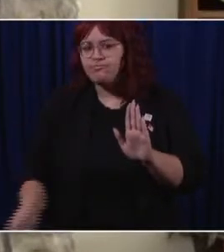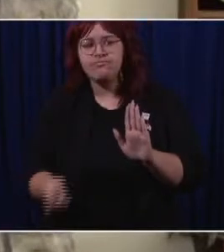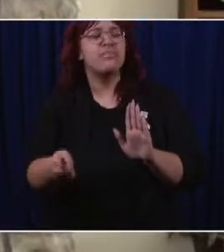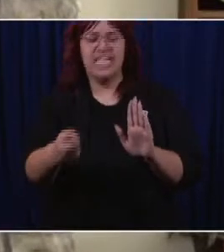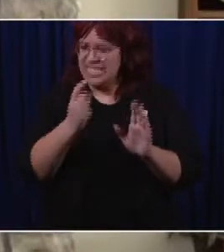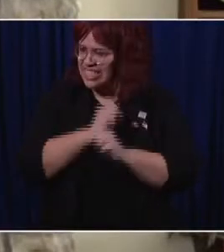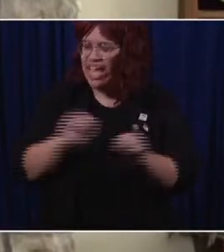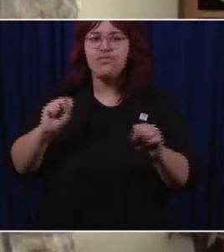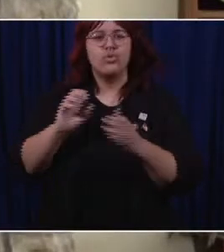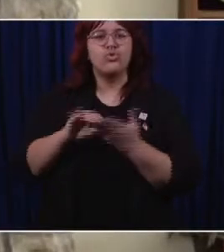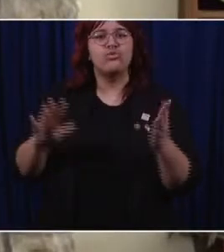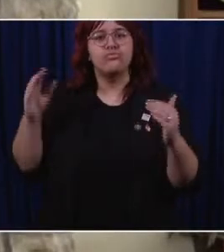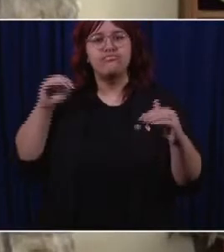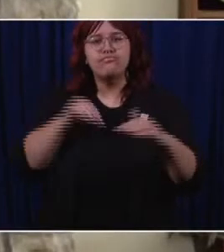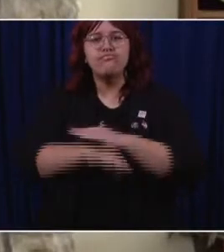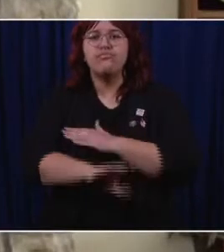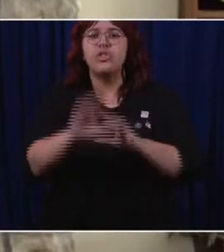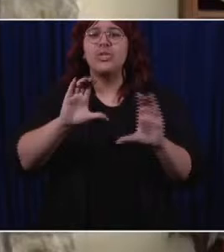that?